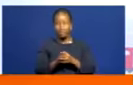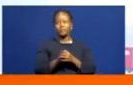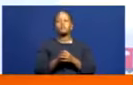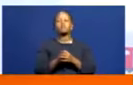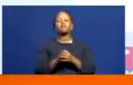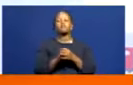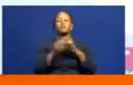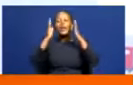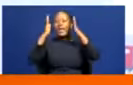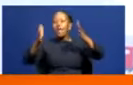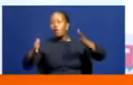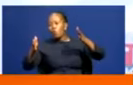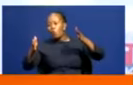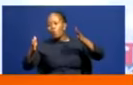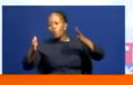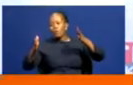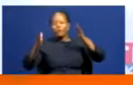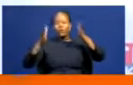Niaje,